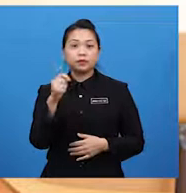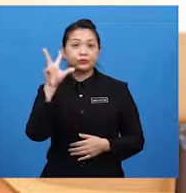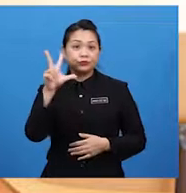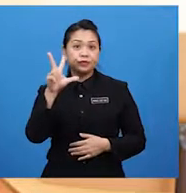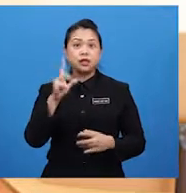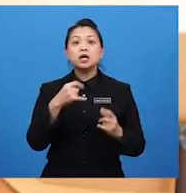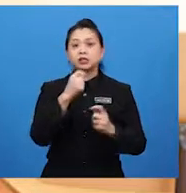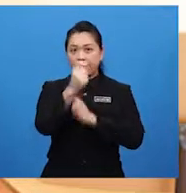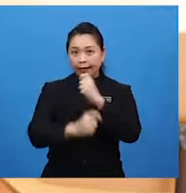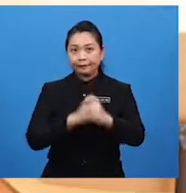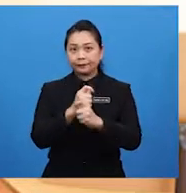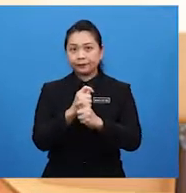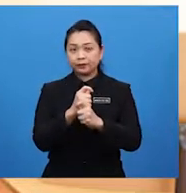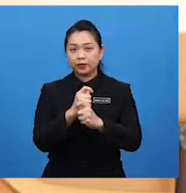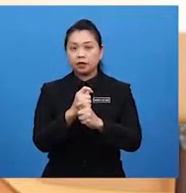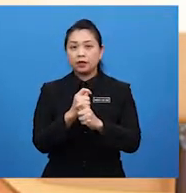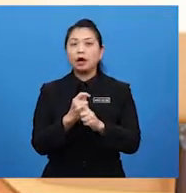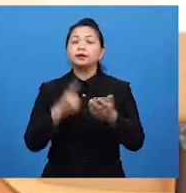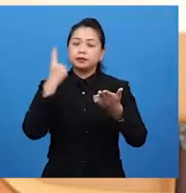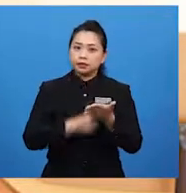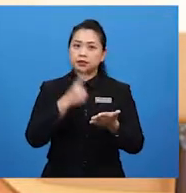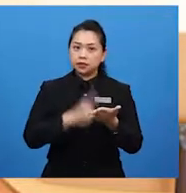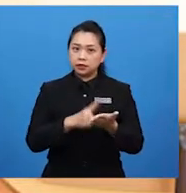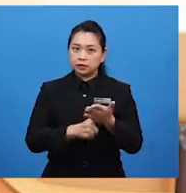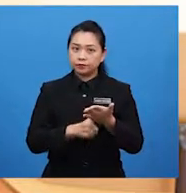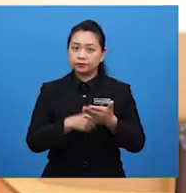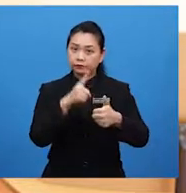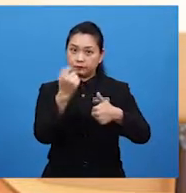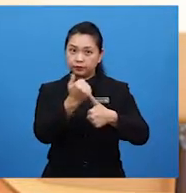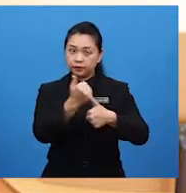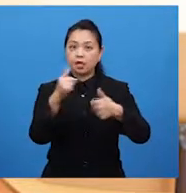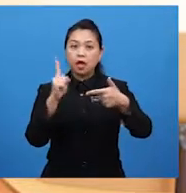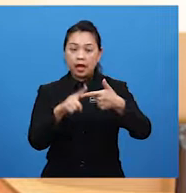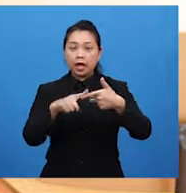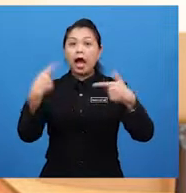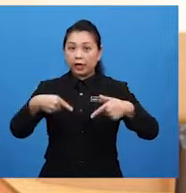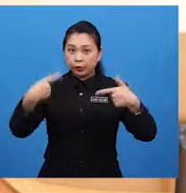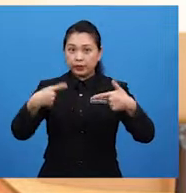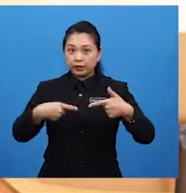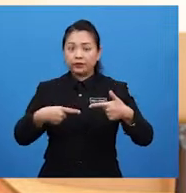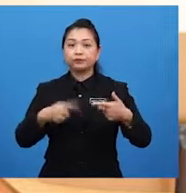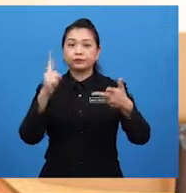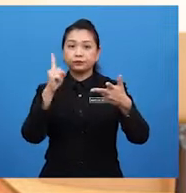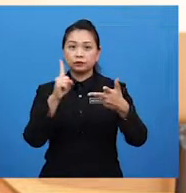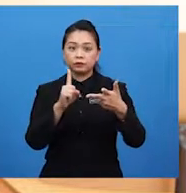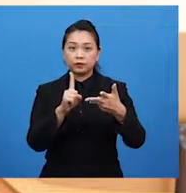namely a discursive, an argumentative, or